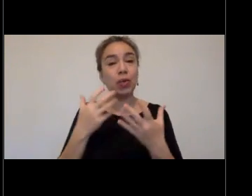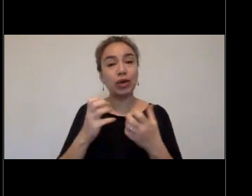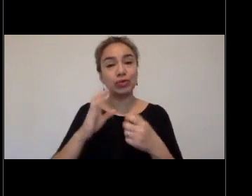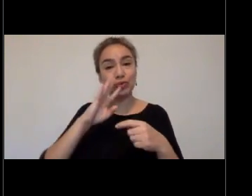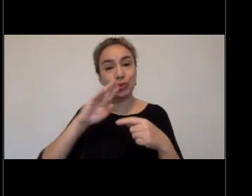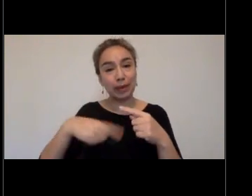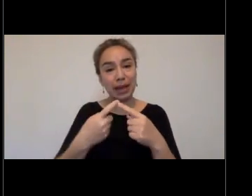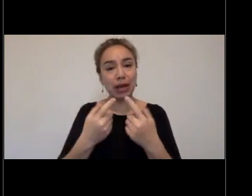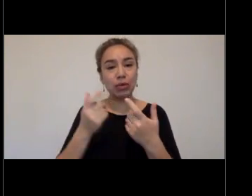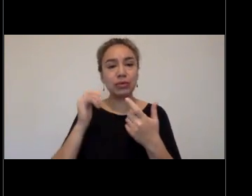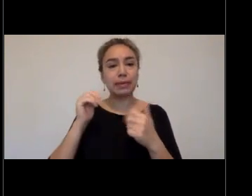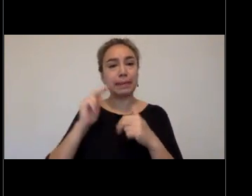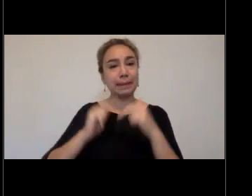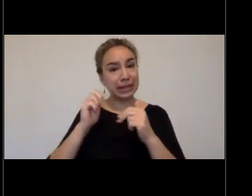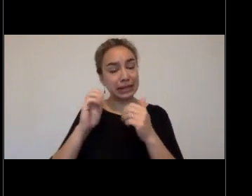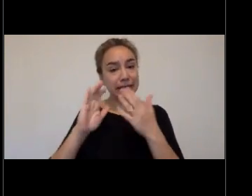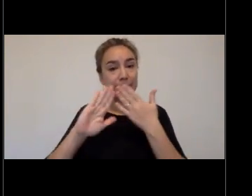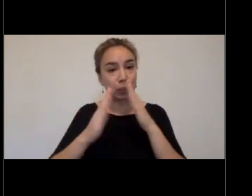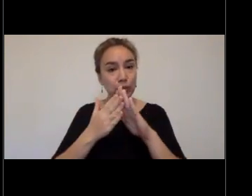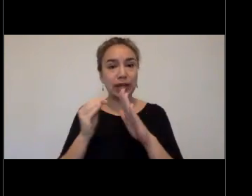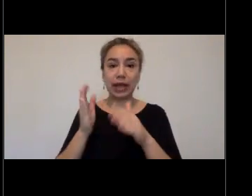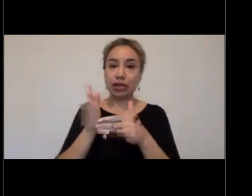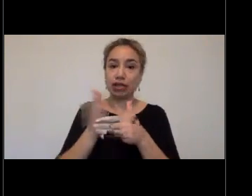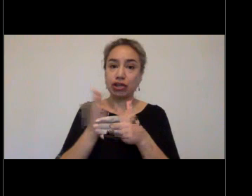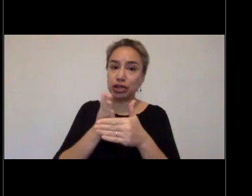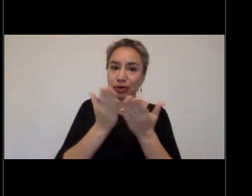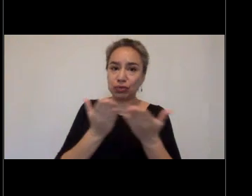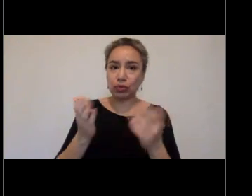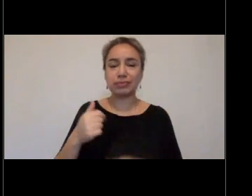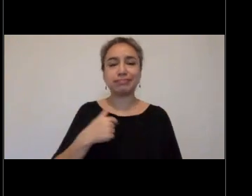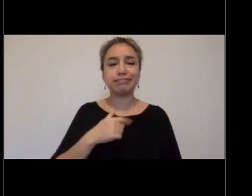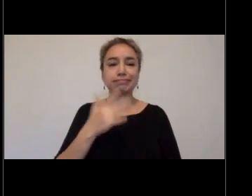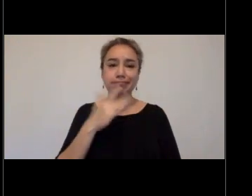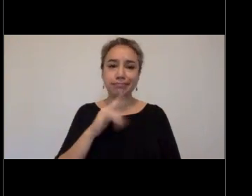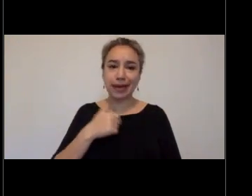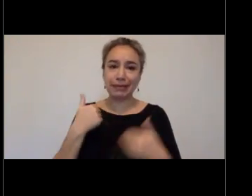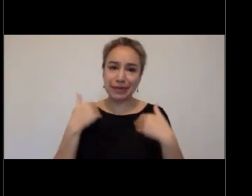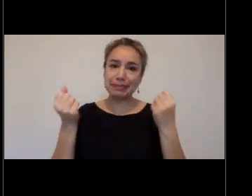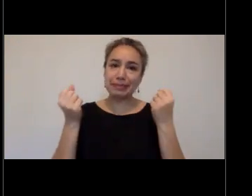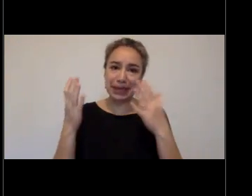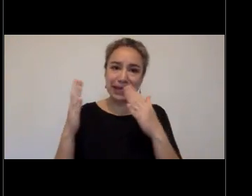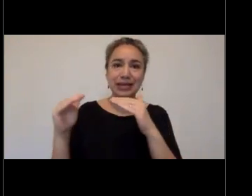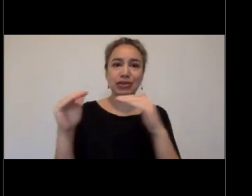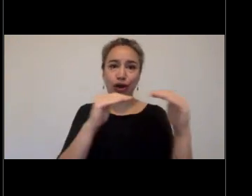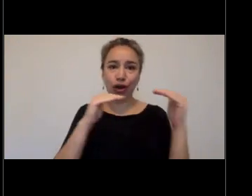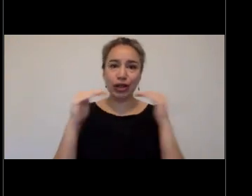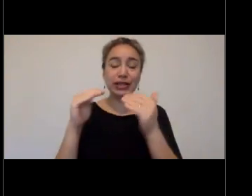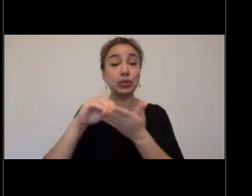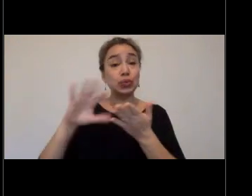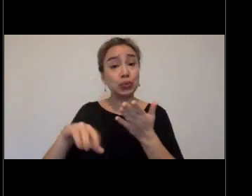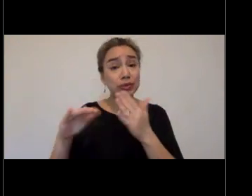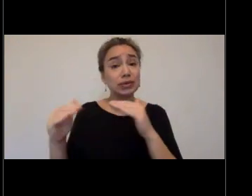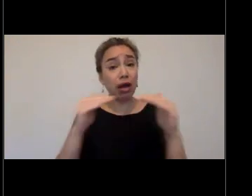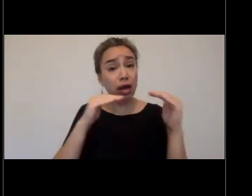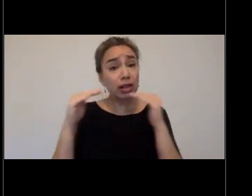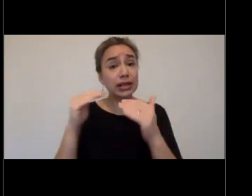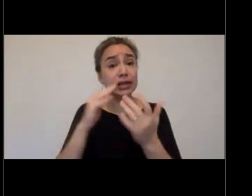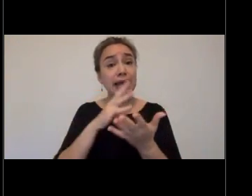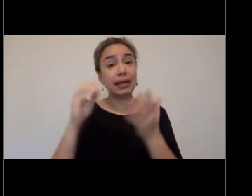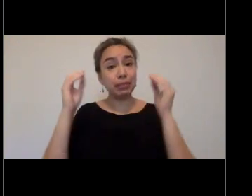about building community and sharing resources. And I'm really fortunate that I have a lot of colleagues, student colleagues and